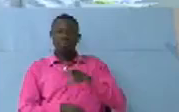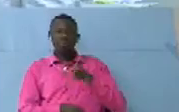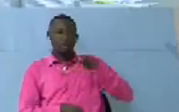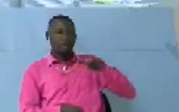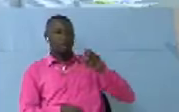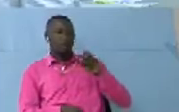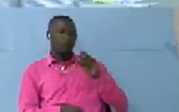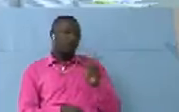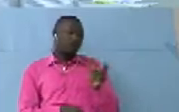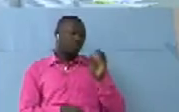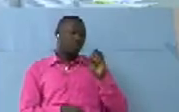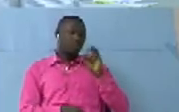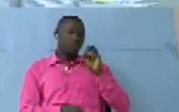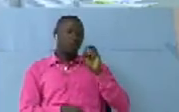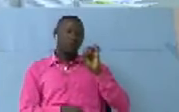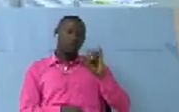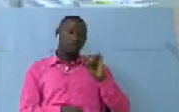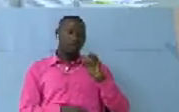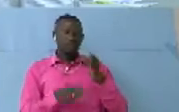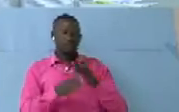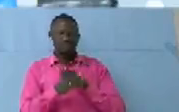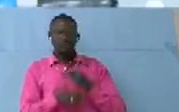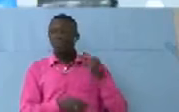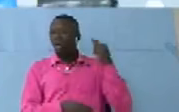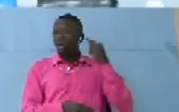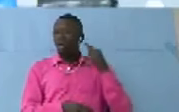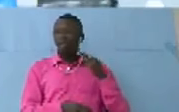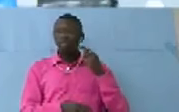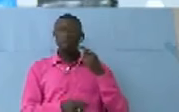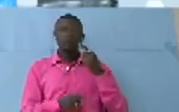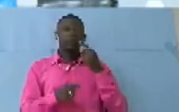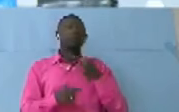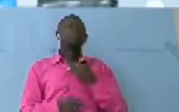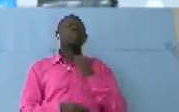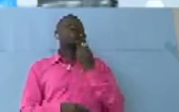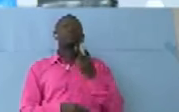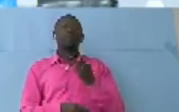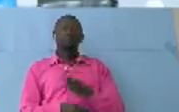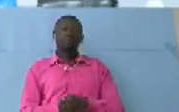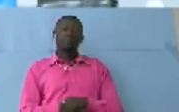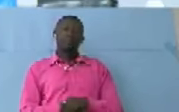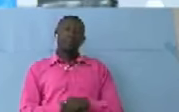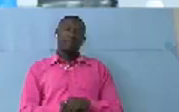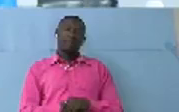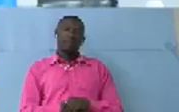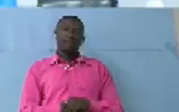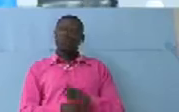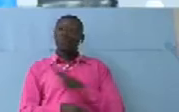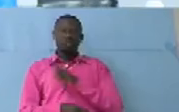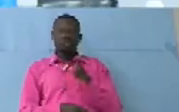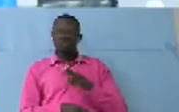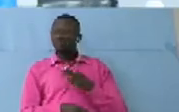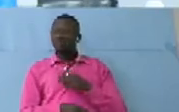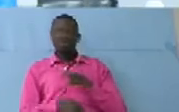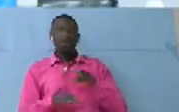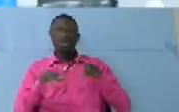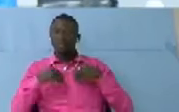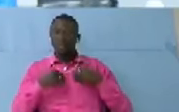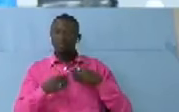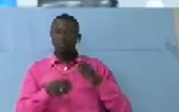ne bal ne Nogoi fana makuma kam mutale janne bala wuri kam wayla. No Nogoi mention ka statement o safe. He did not